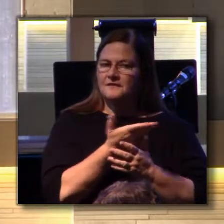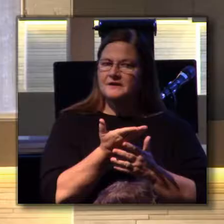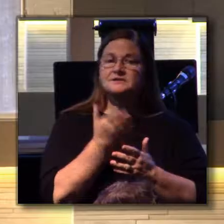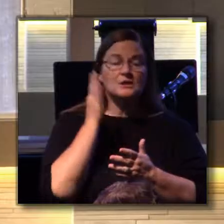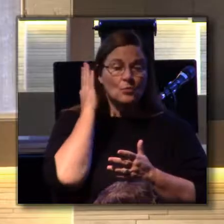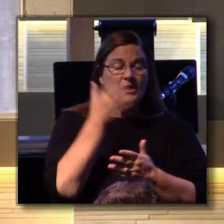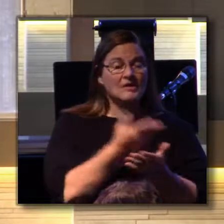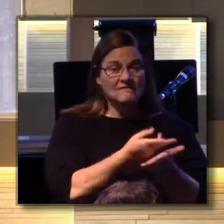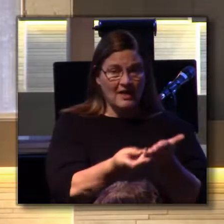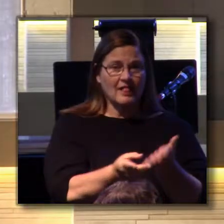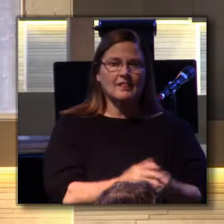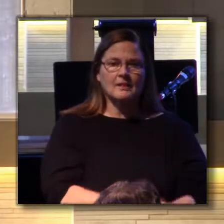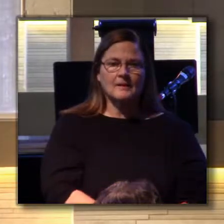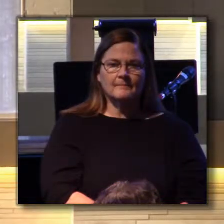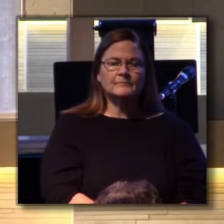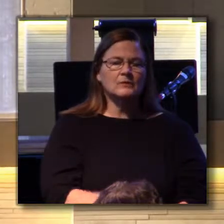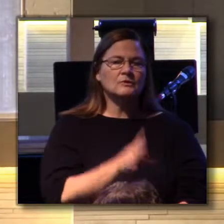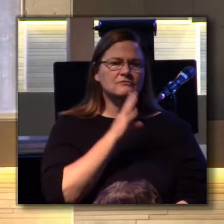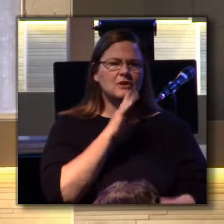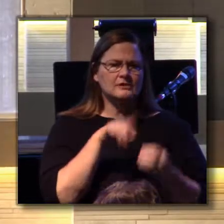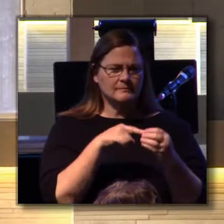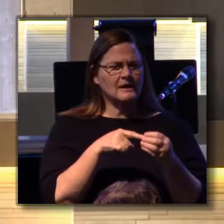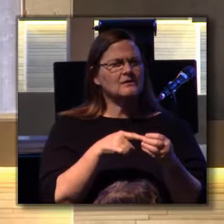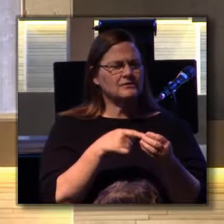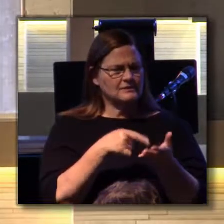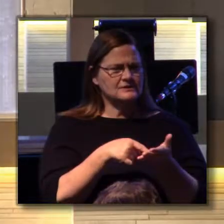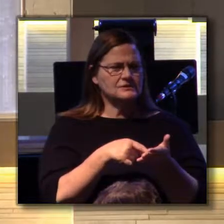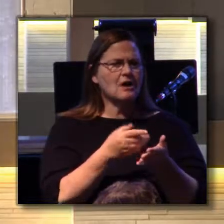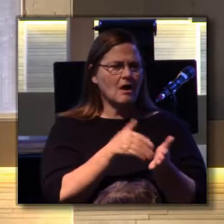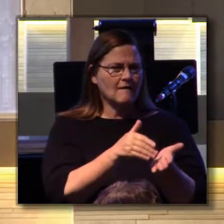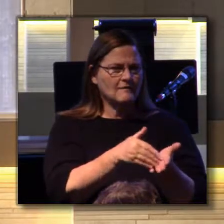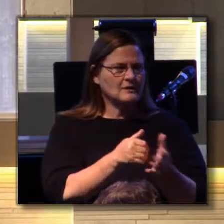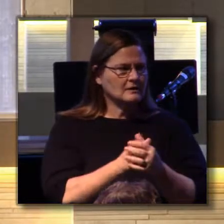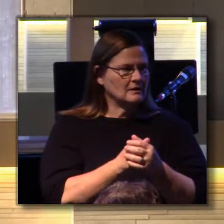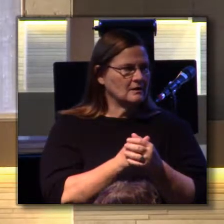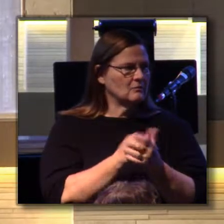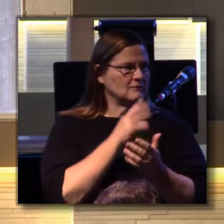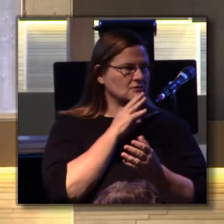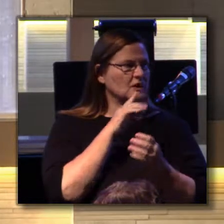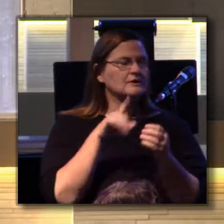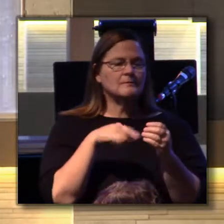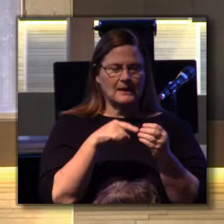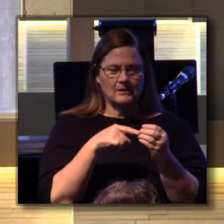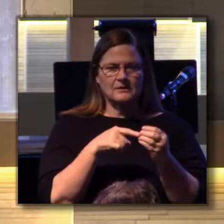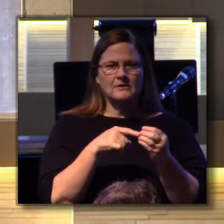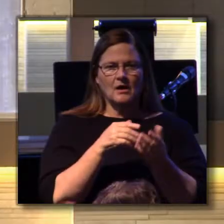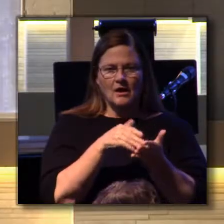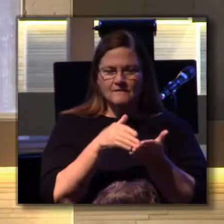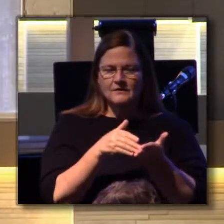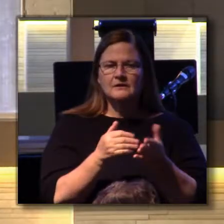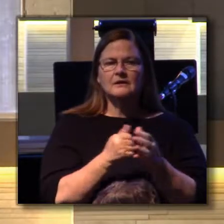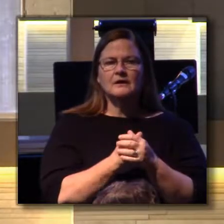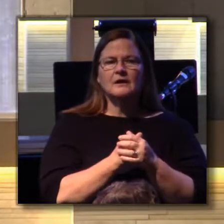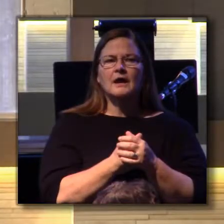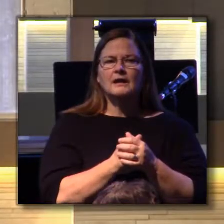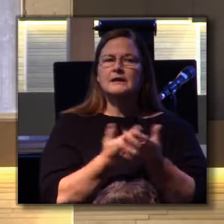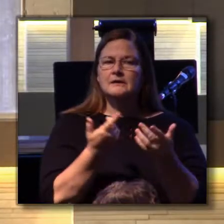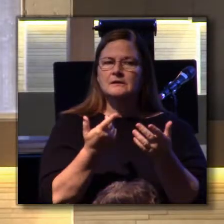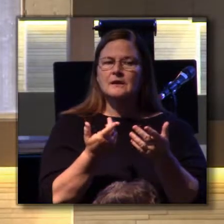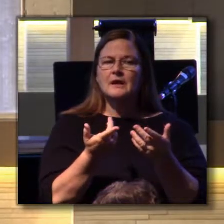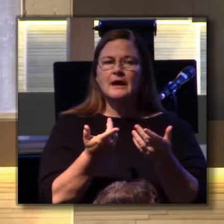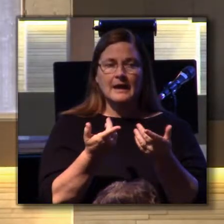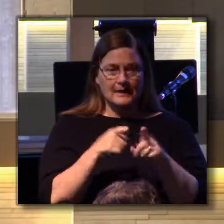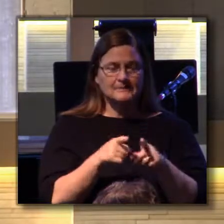which is going to fail. And we've talked about this a lot in our community, and we talk about it a lot in our community, and it comes up over and over and over again because